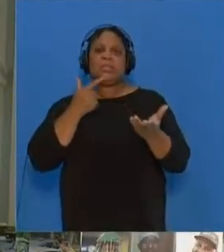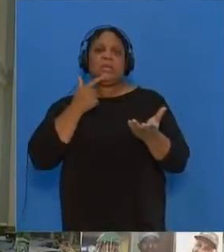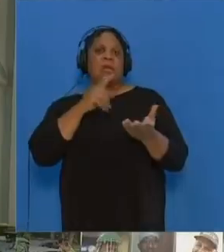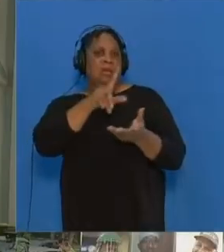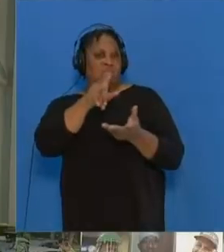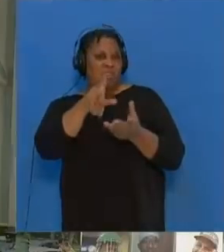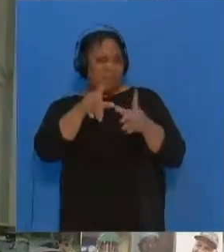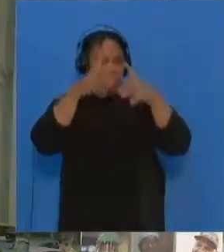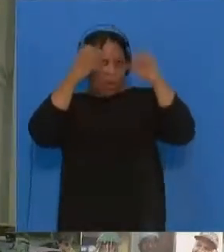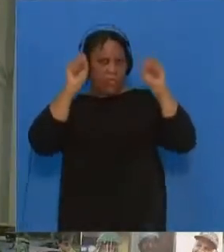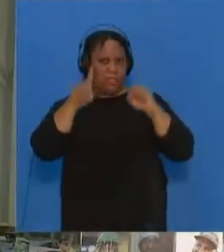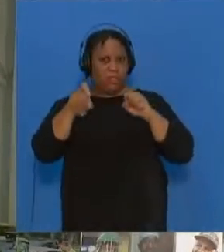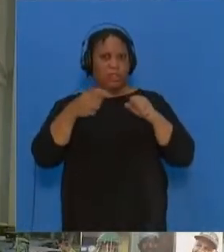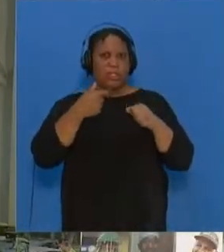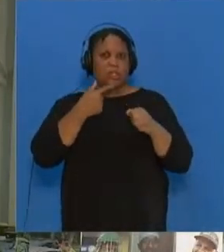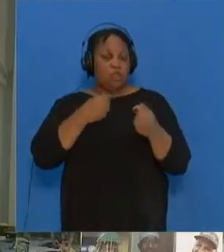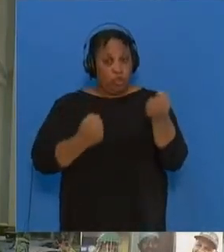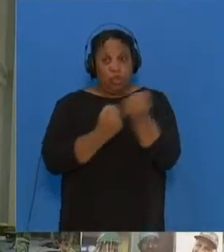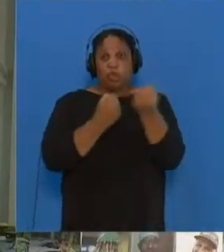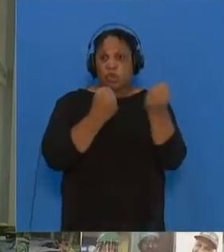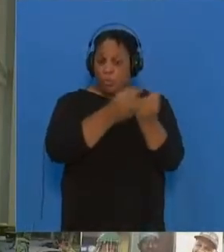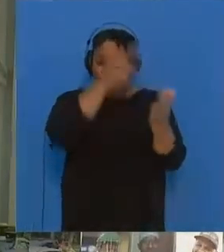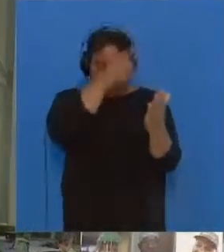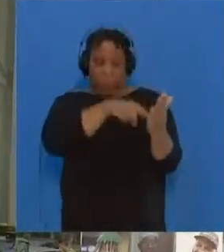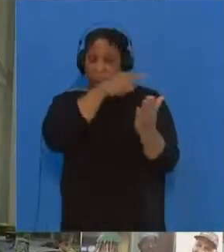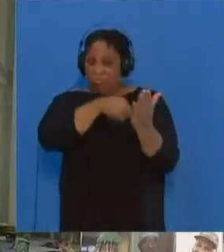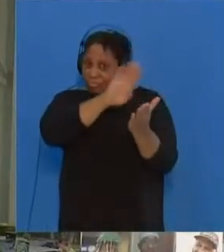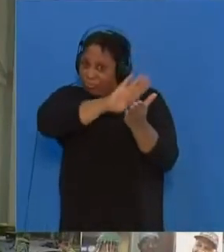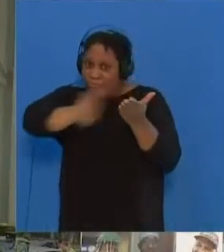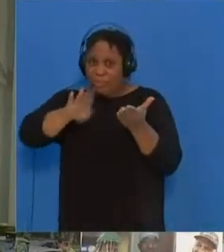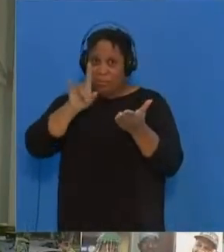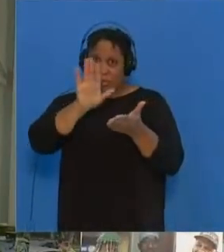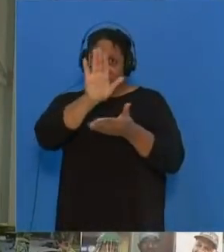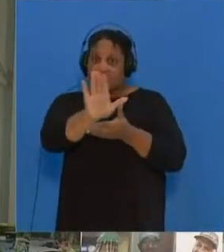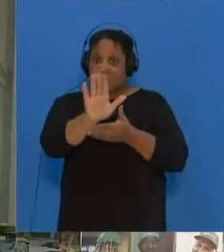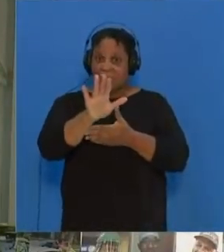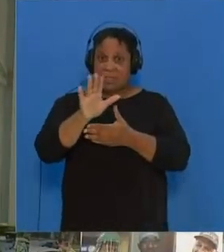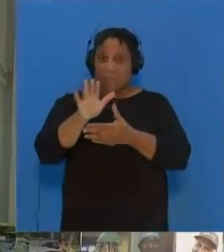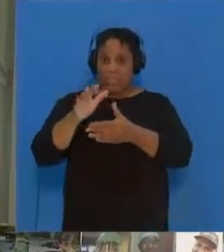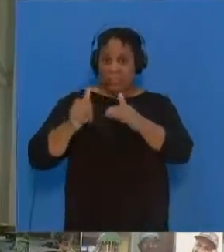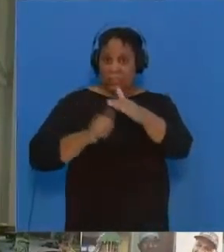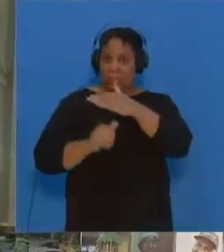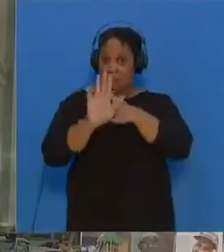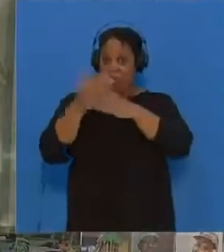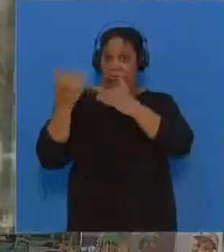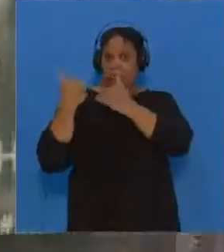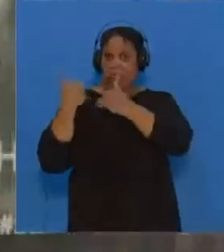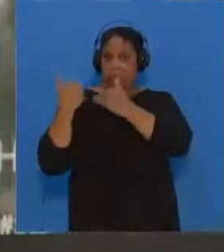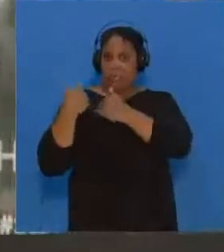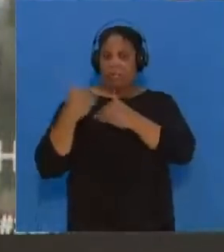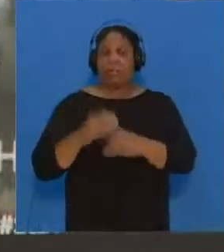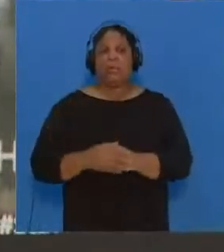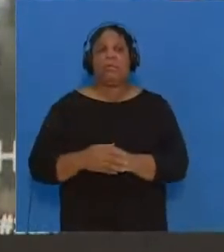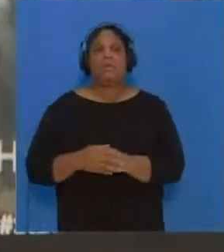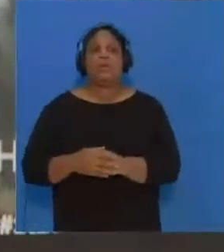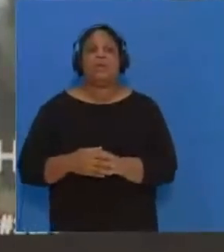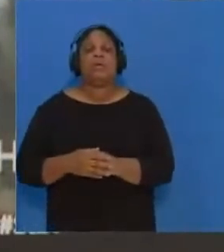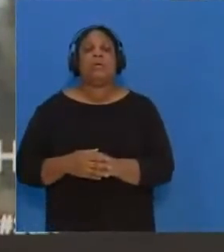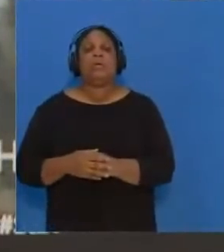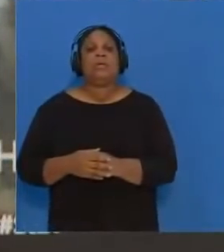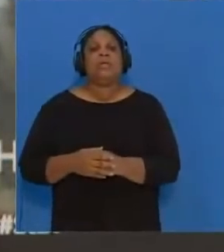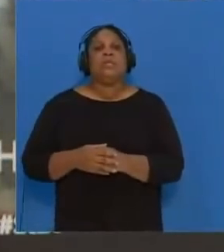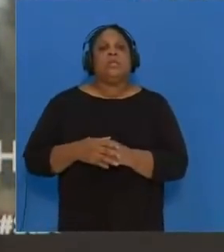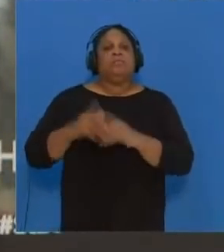question ask is, the do you audience to cut support myself. censorship, Are sir? you finished? Because this is on your watch. Are you finished? Yes. I do not